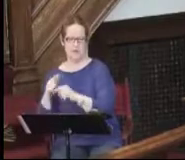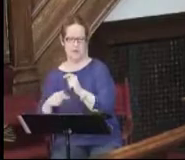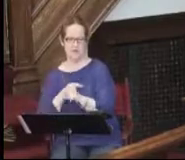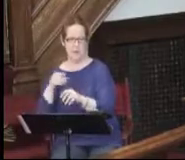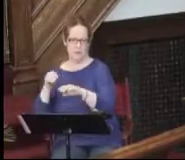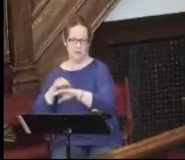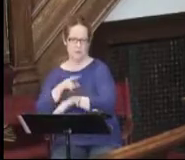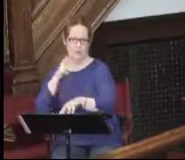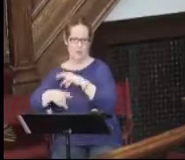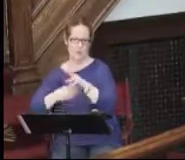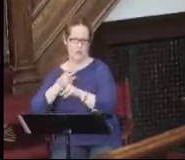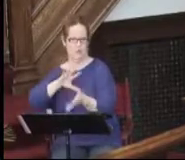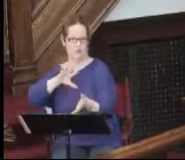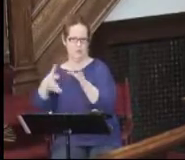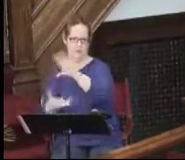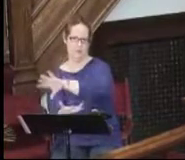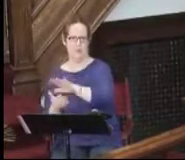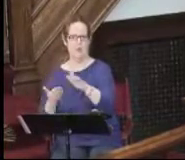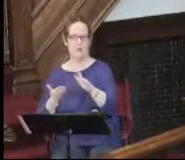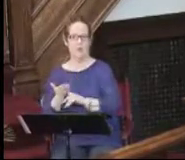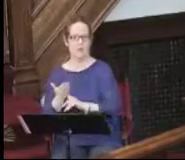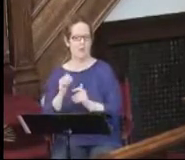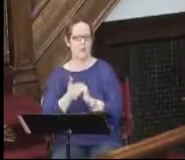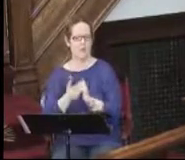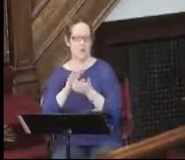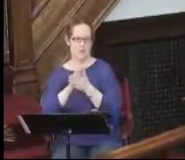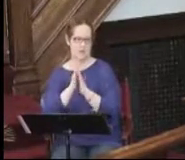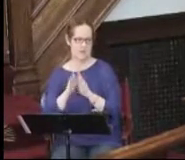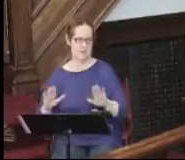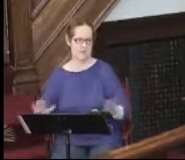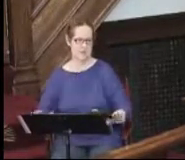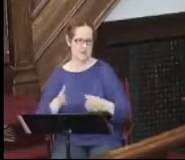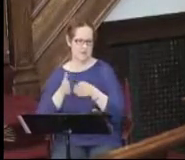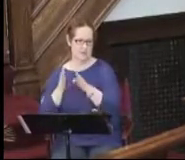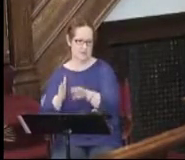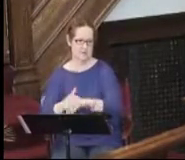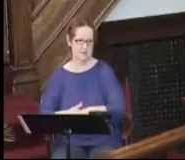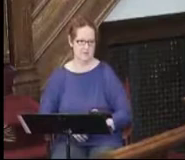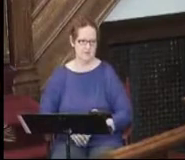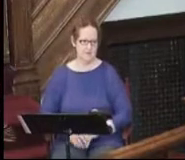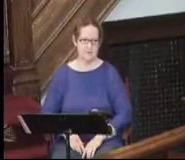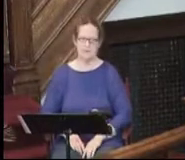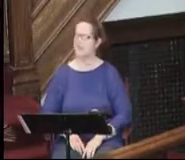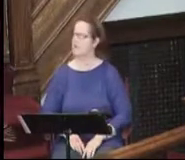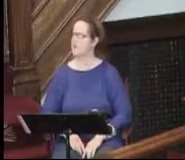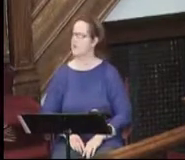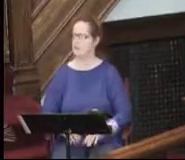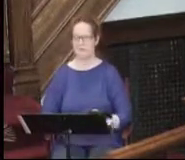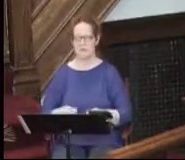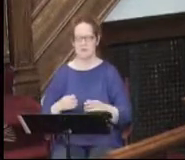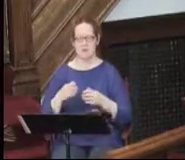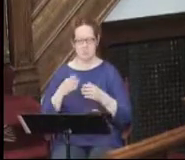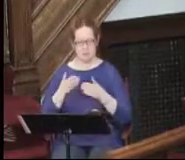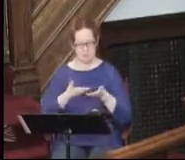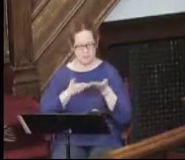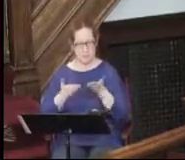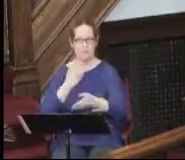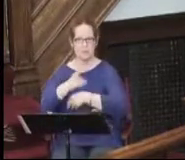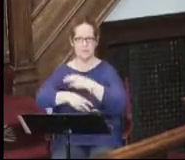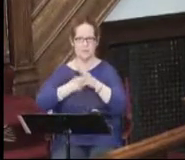the world upside down through peaceful means, about bringing about the kind of world that God would